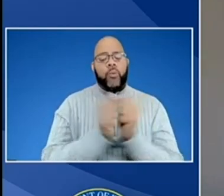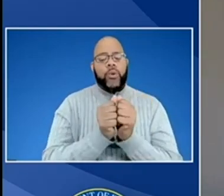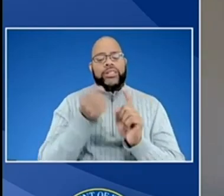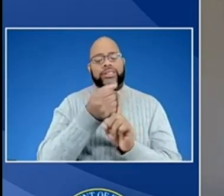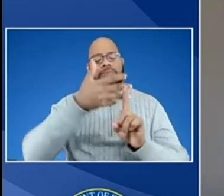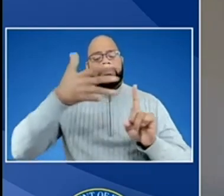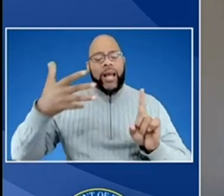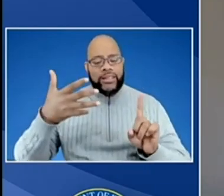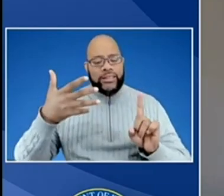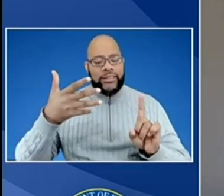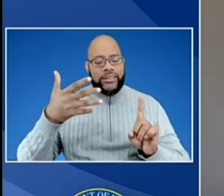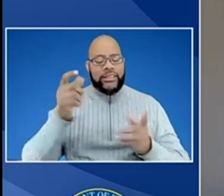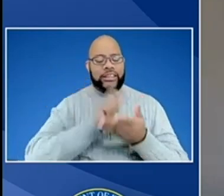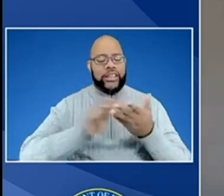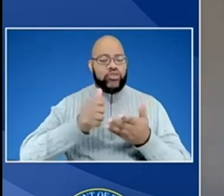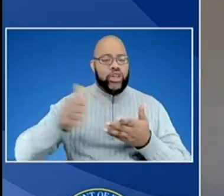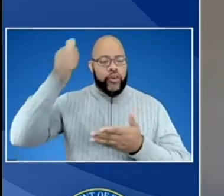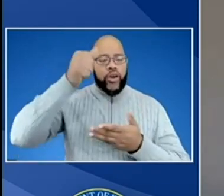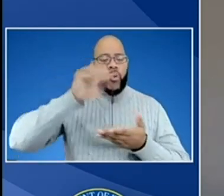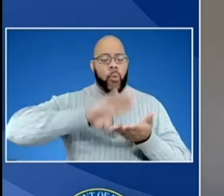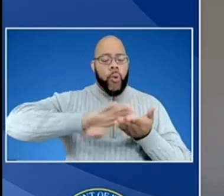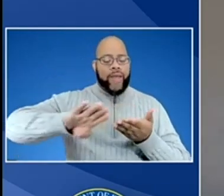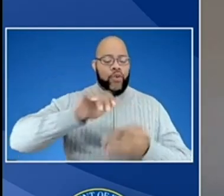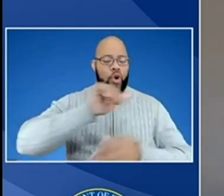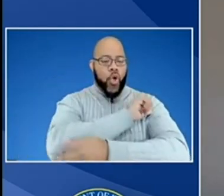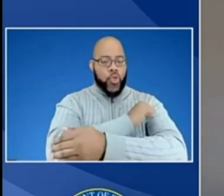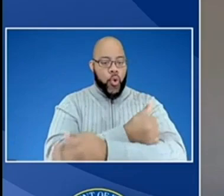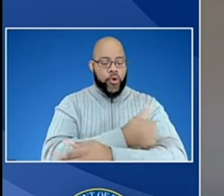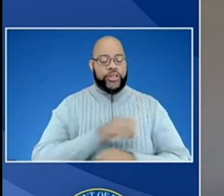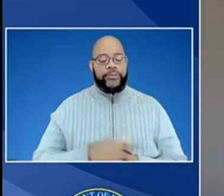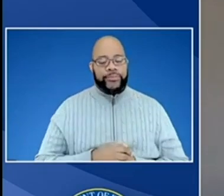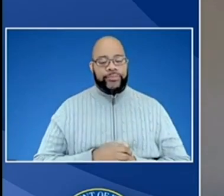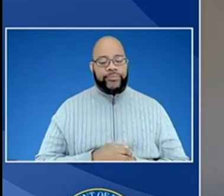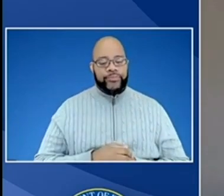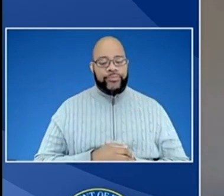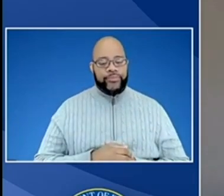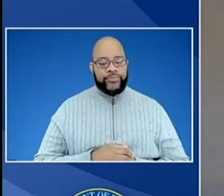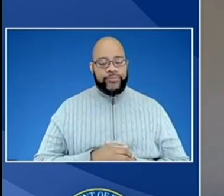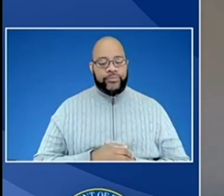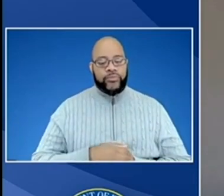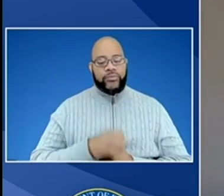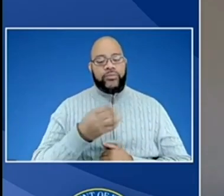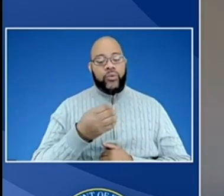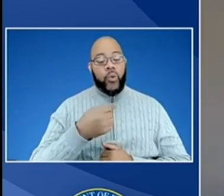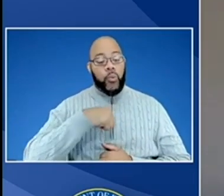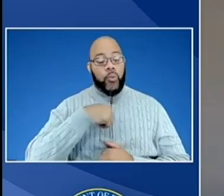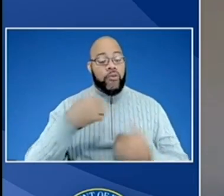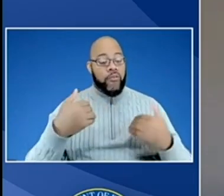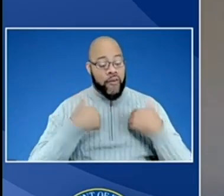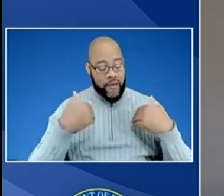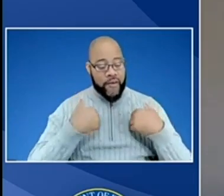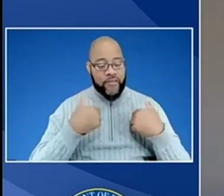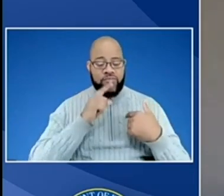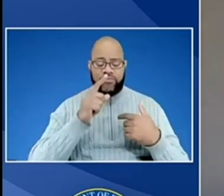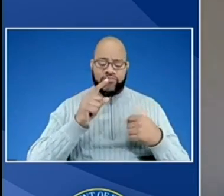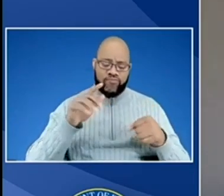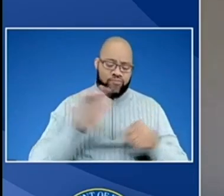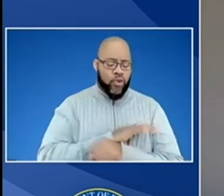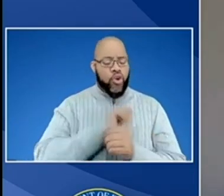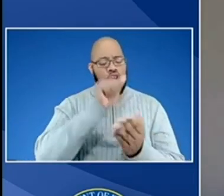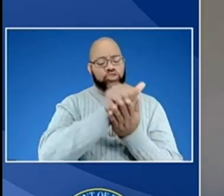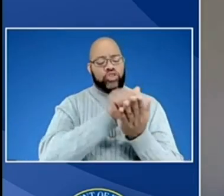the Secretary's waiver authority. So we have a very robust agenda